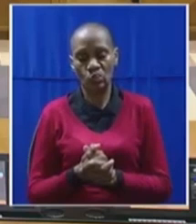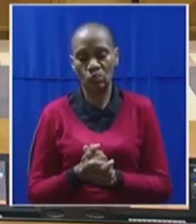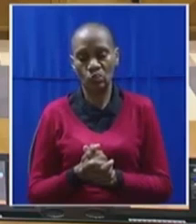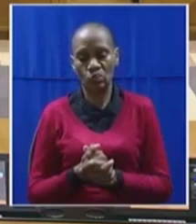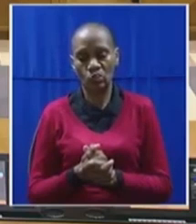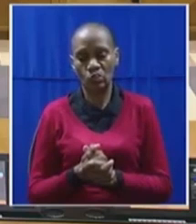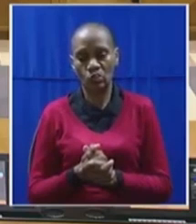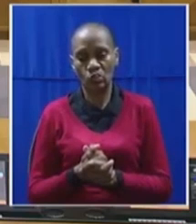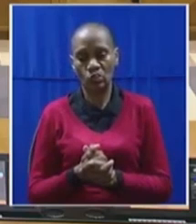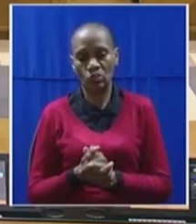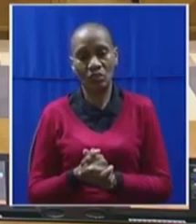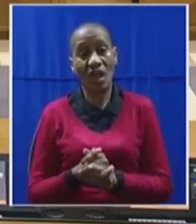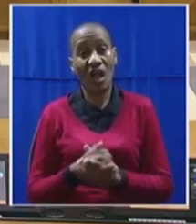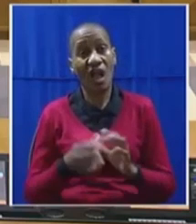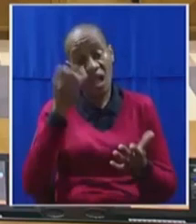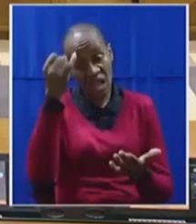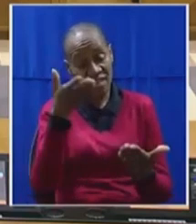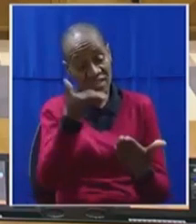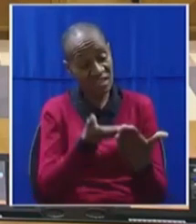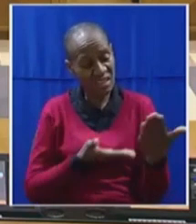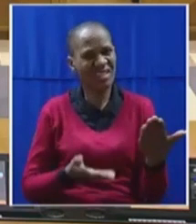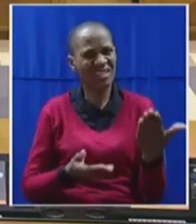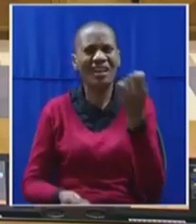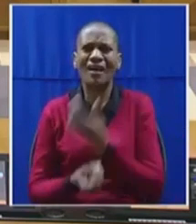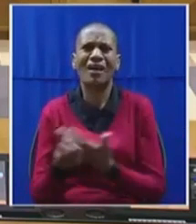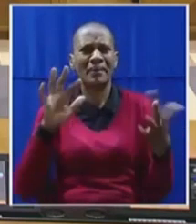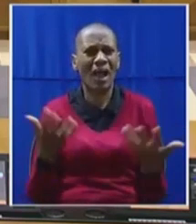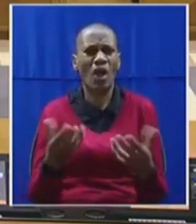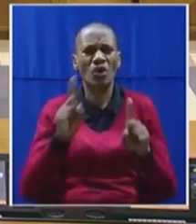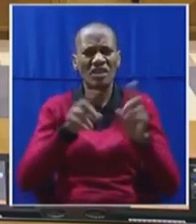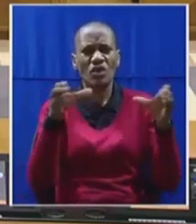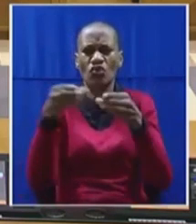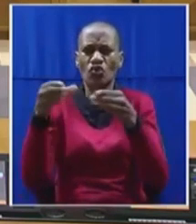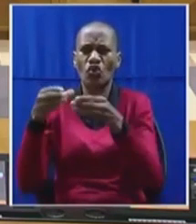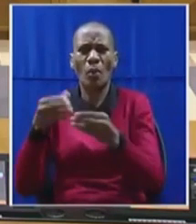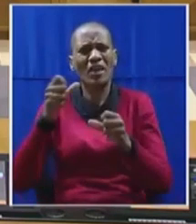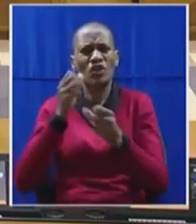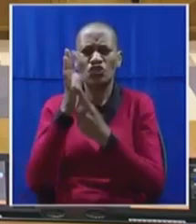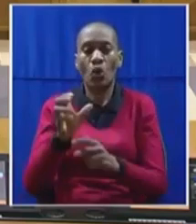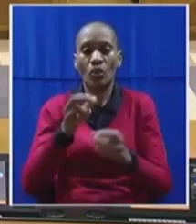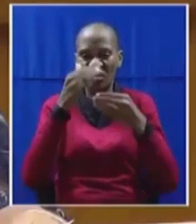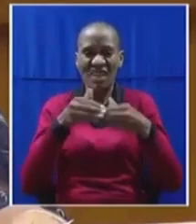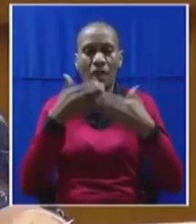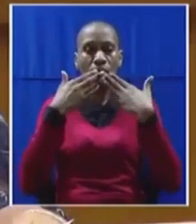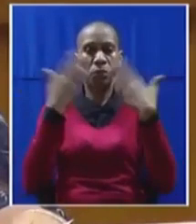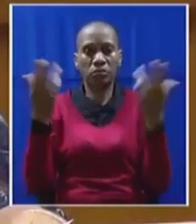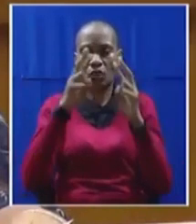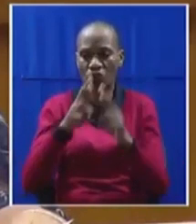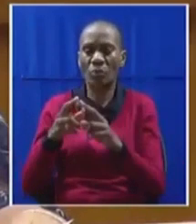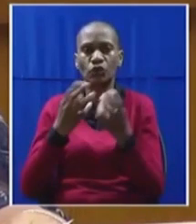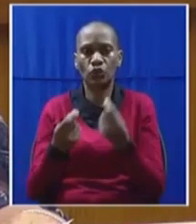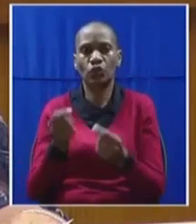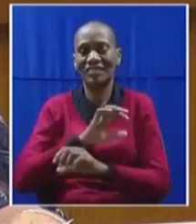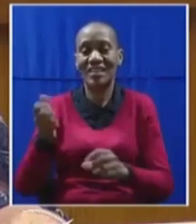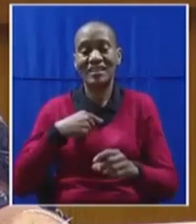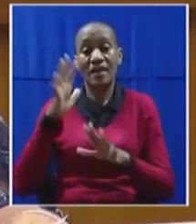This particular bus was driven right over the cliff of partisan non-accountability. I have worked with various committees during